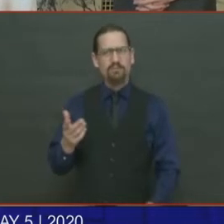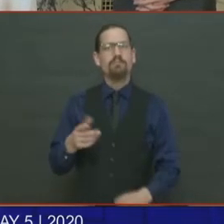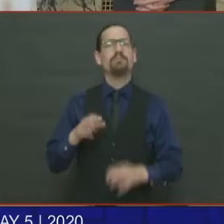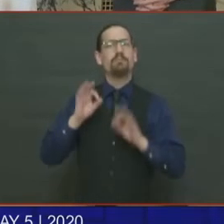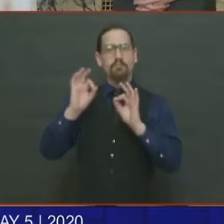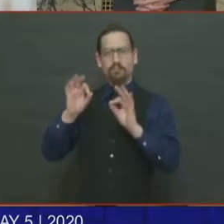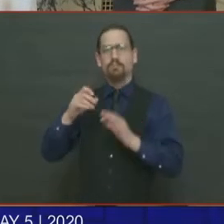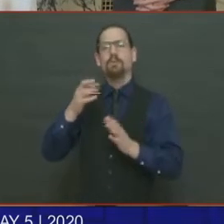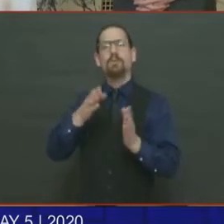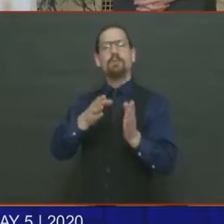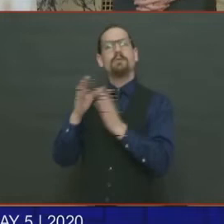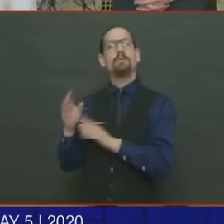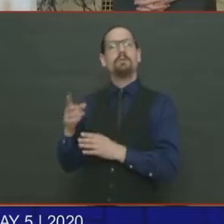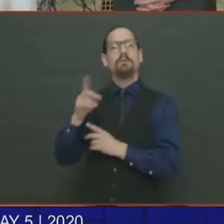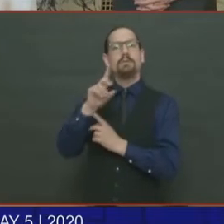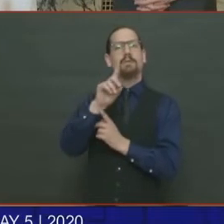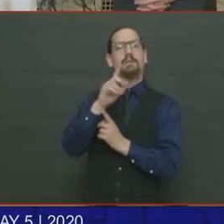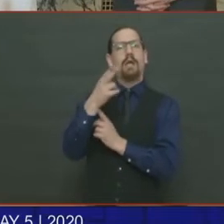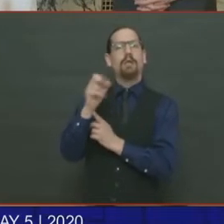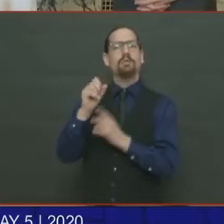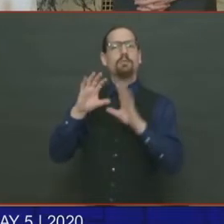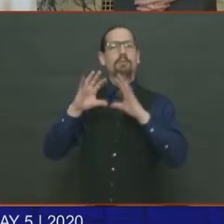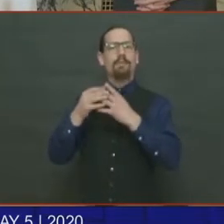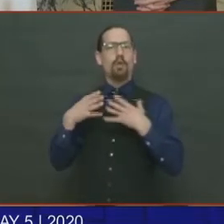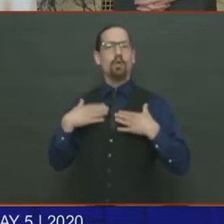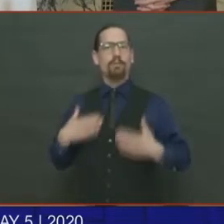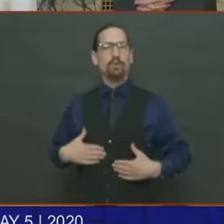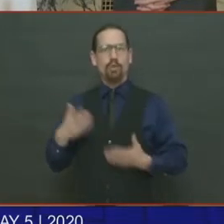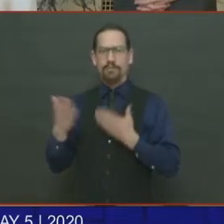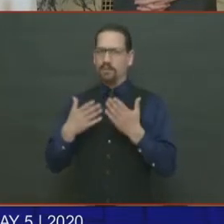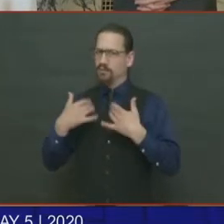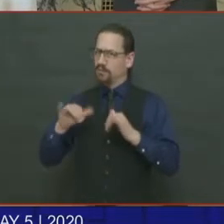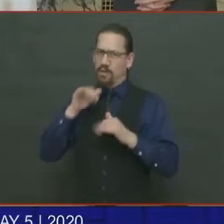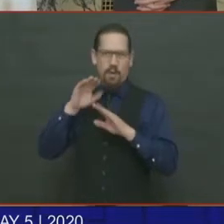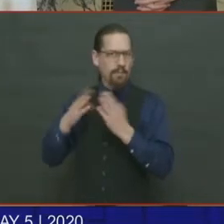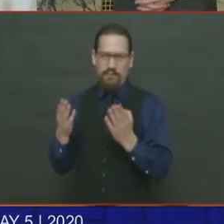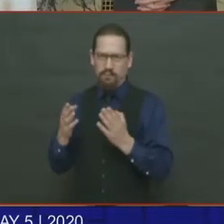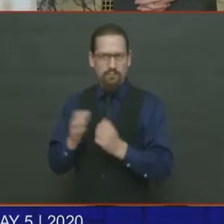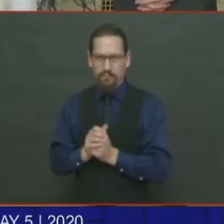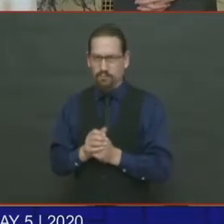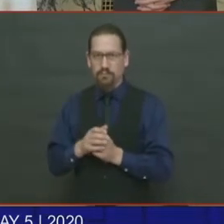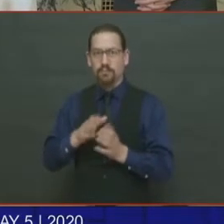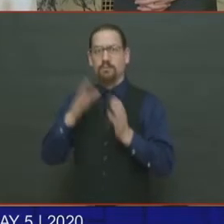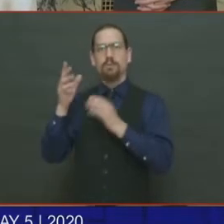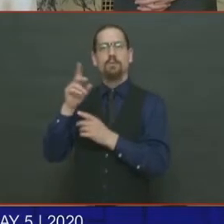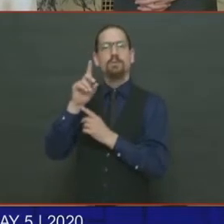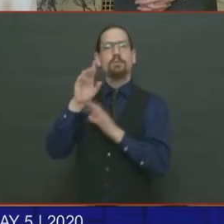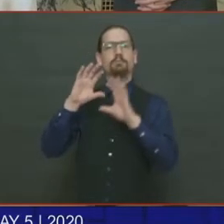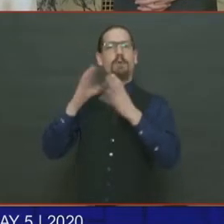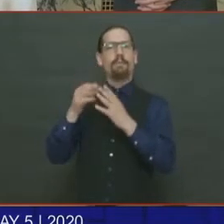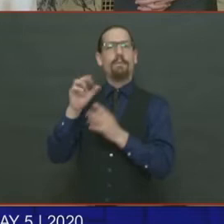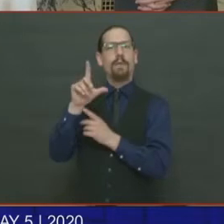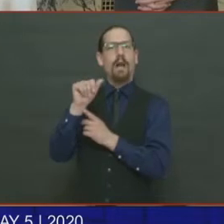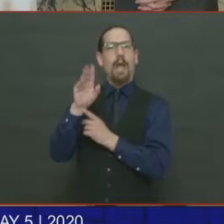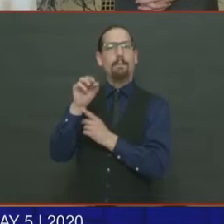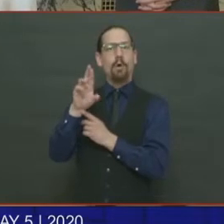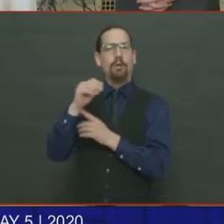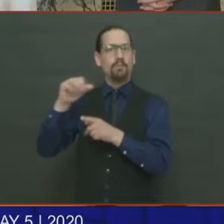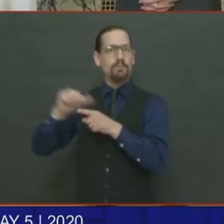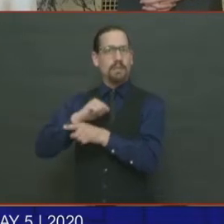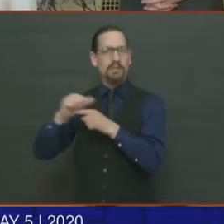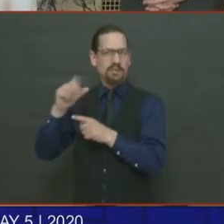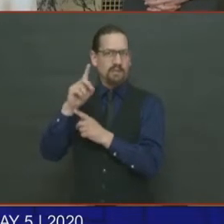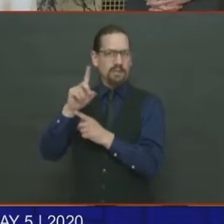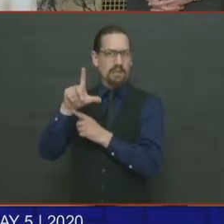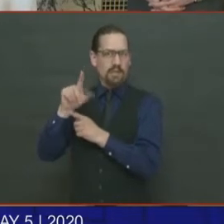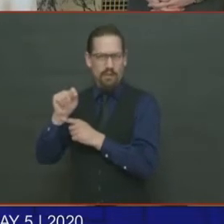one. DLT, all of this has been working quite well online, over the phone, with call centers, and that's